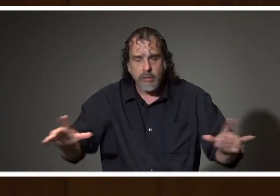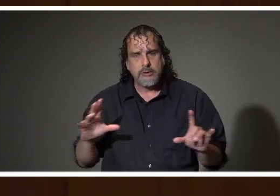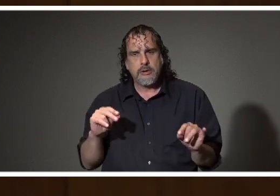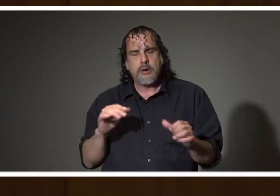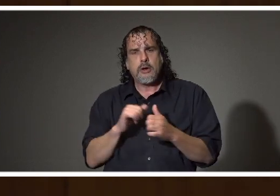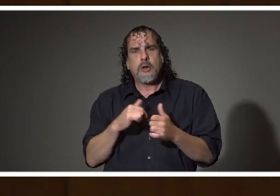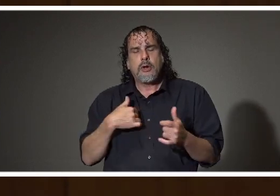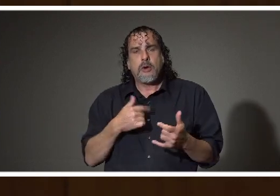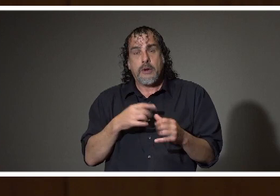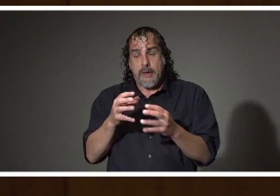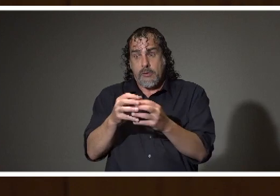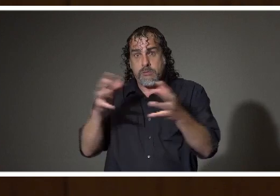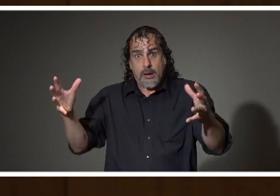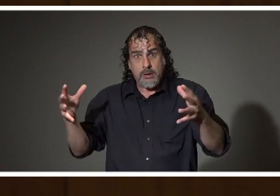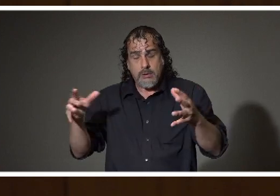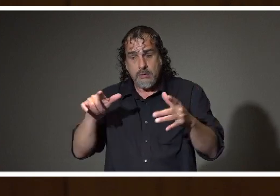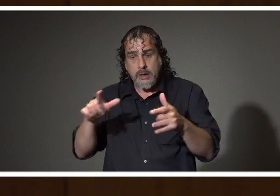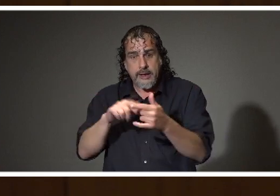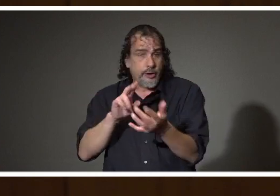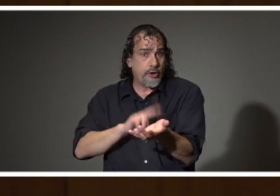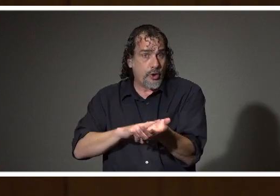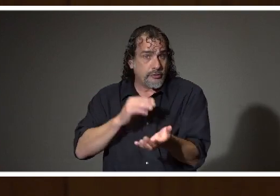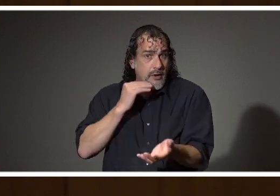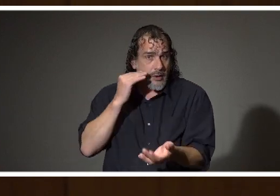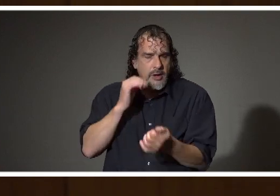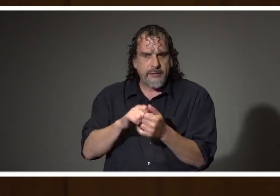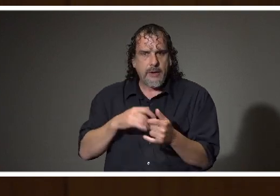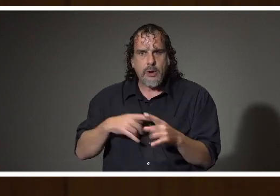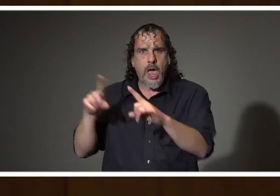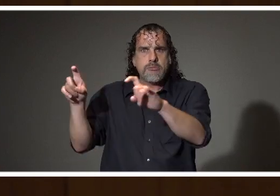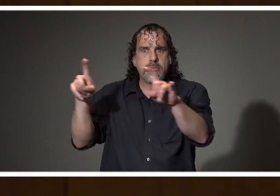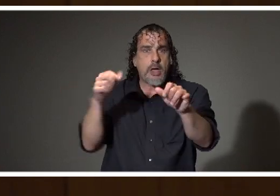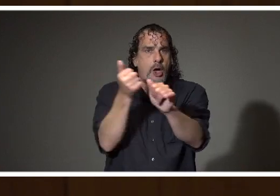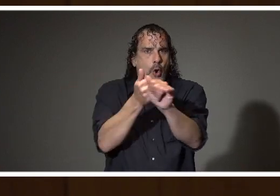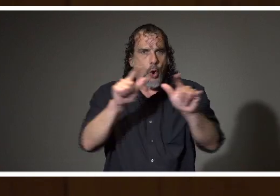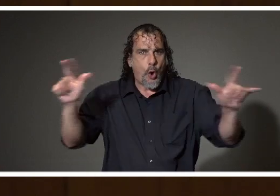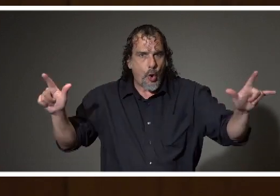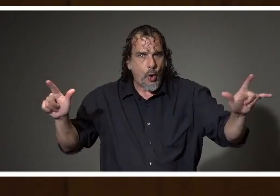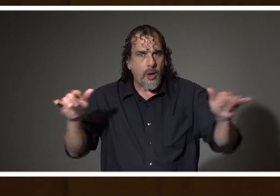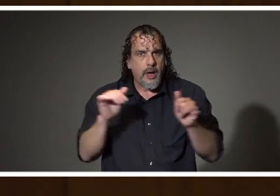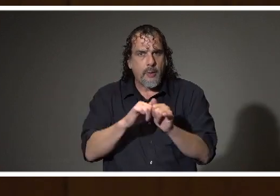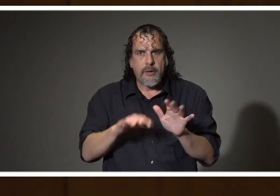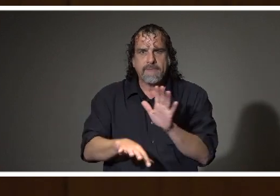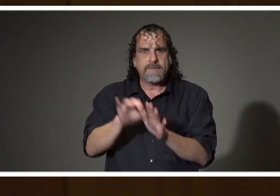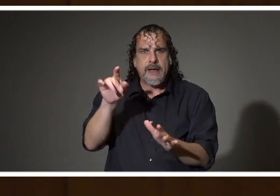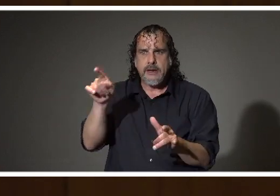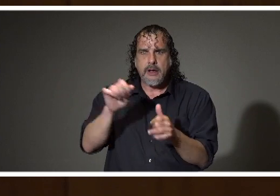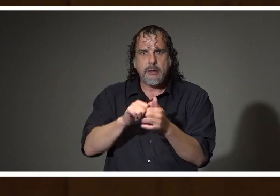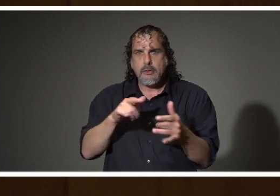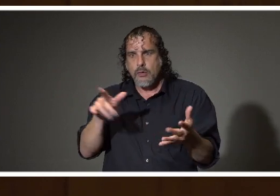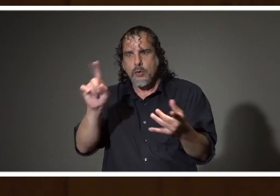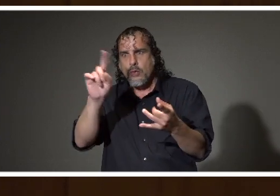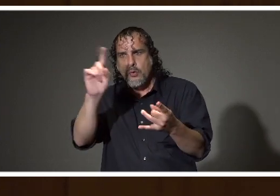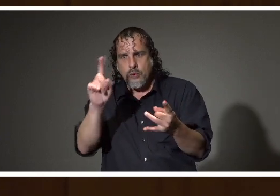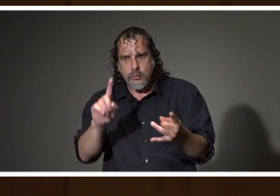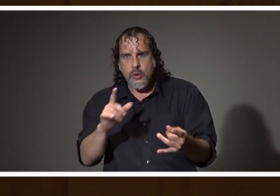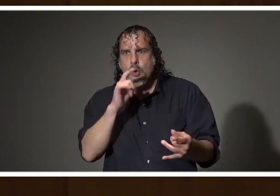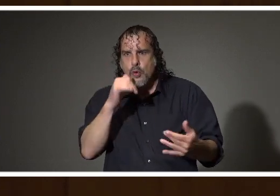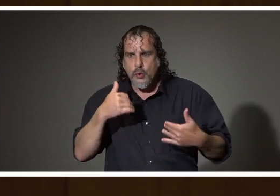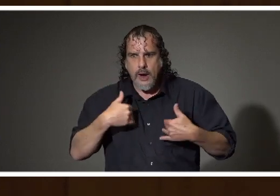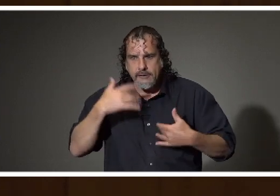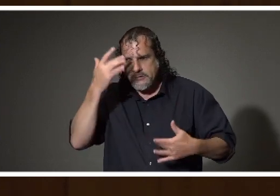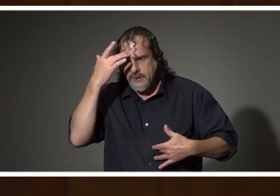that when we do have outbreaks, especially in long-term care, that we do extensive testing and we can find out at a point estimate who all might